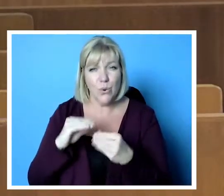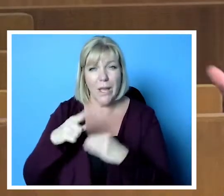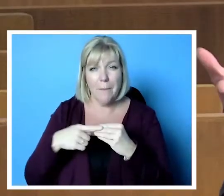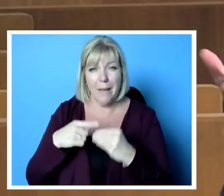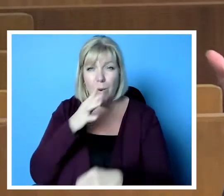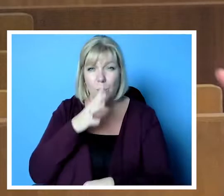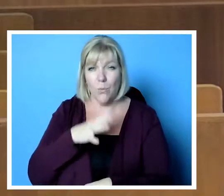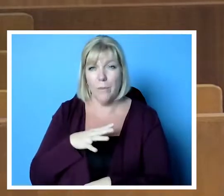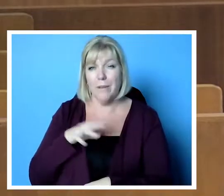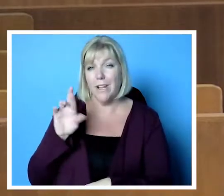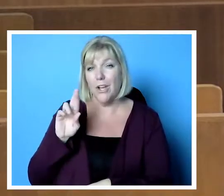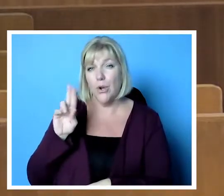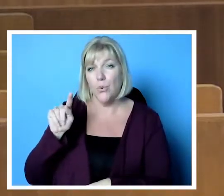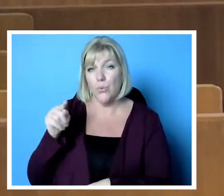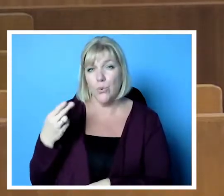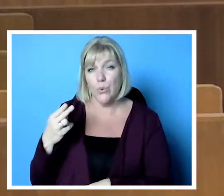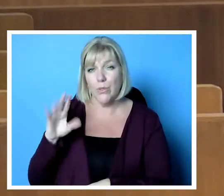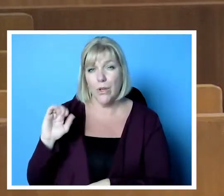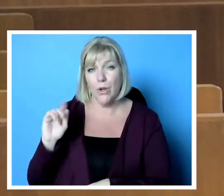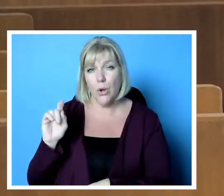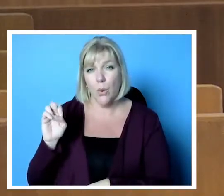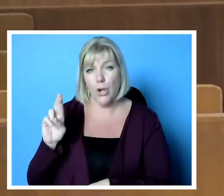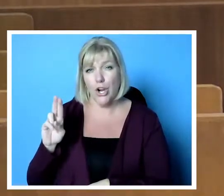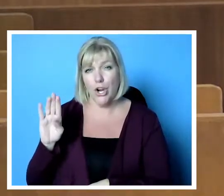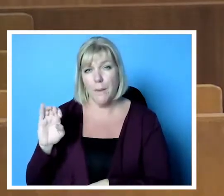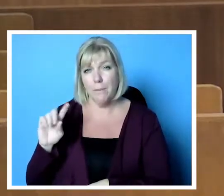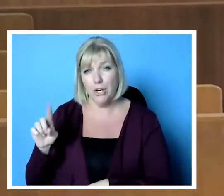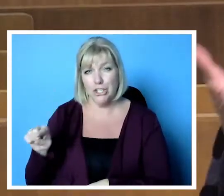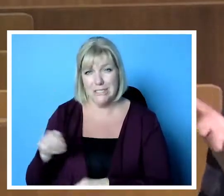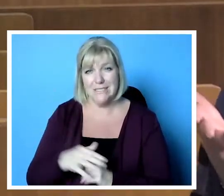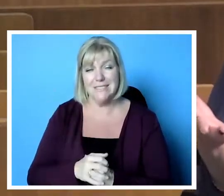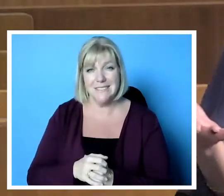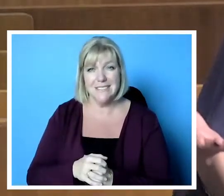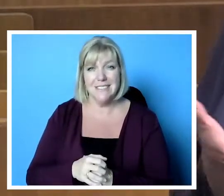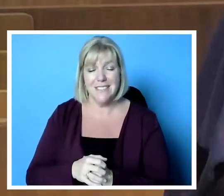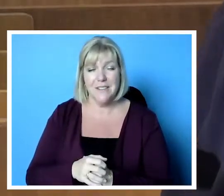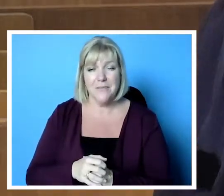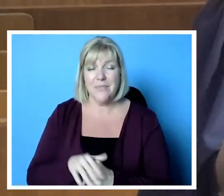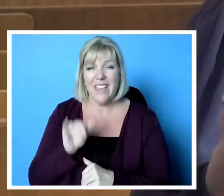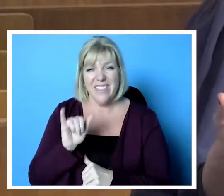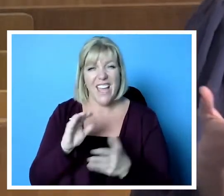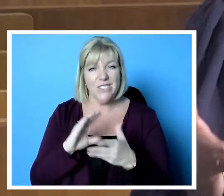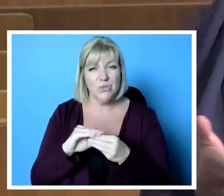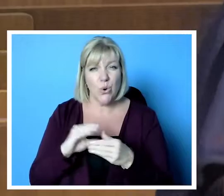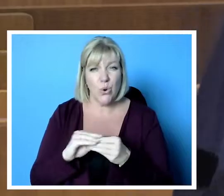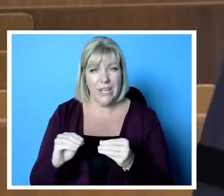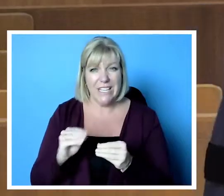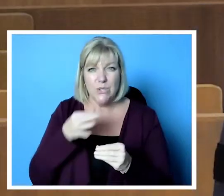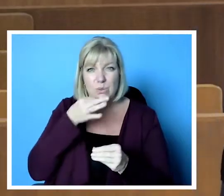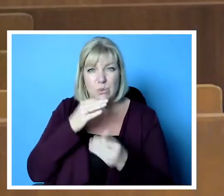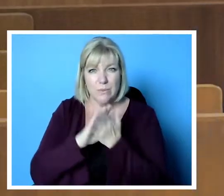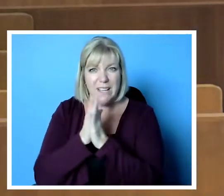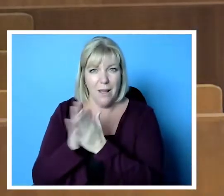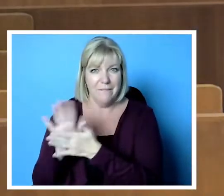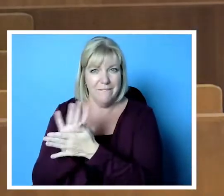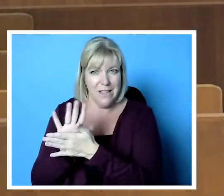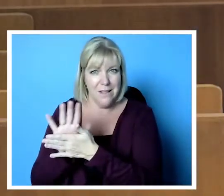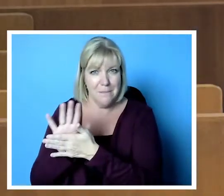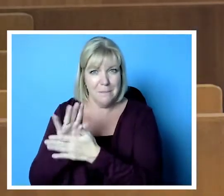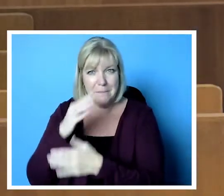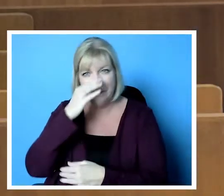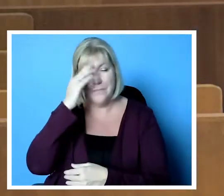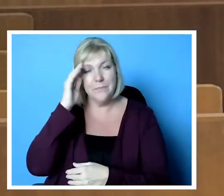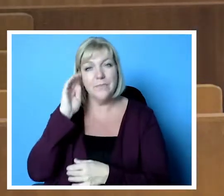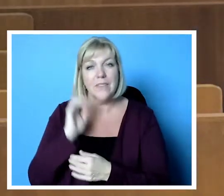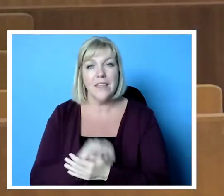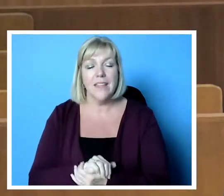Burks. Perhaps you've heard of her or this book or you know this story. It's actually being turned into a film now. And